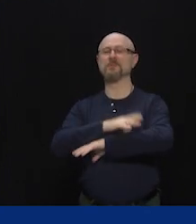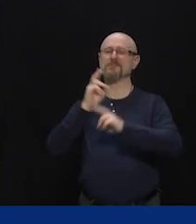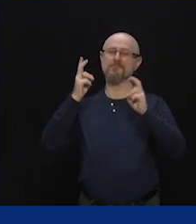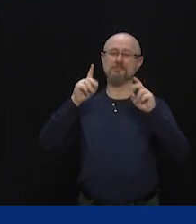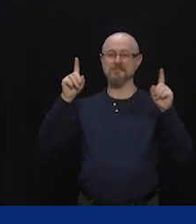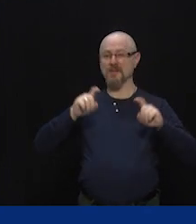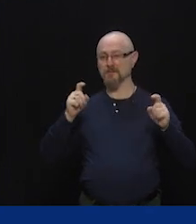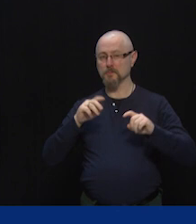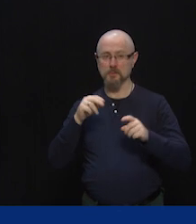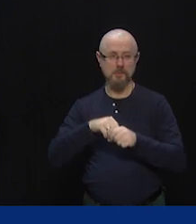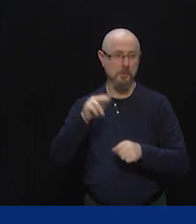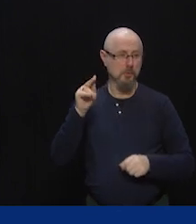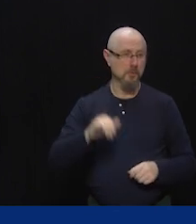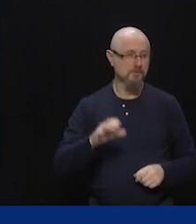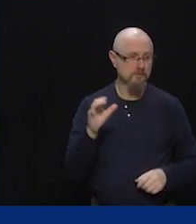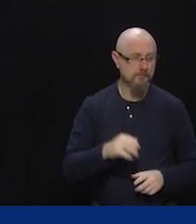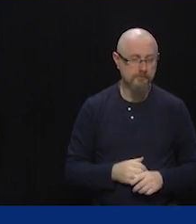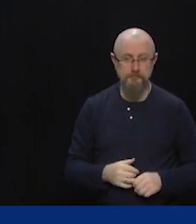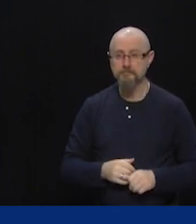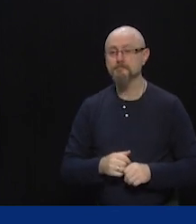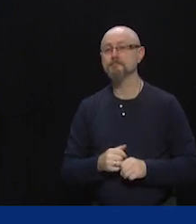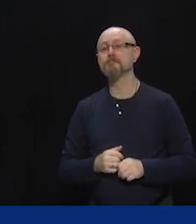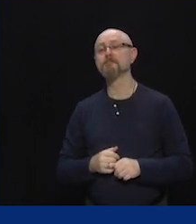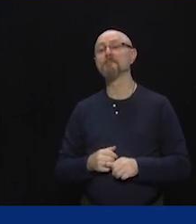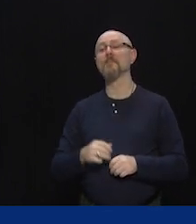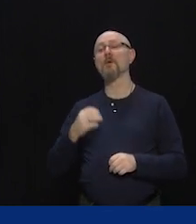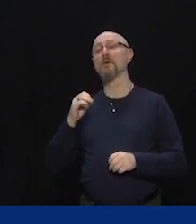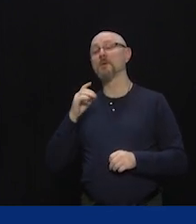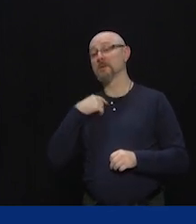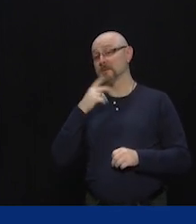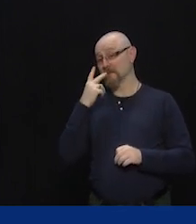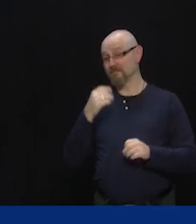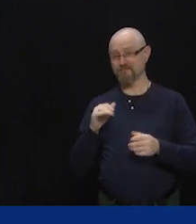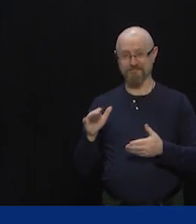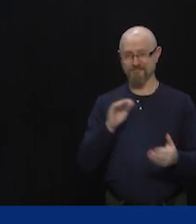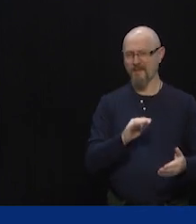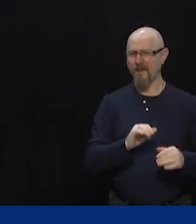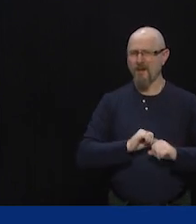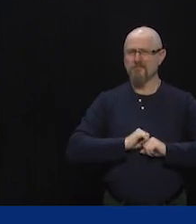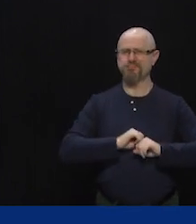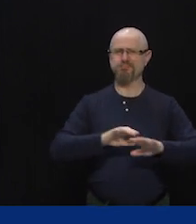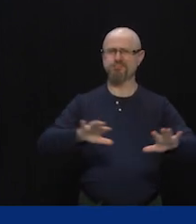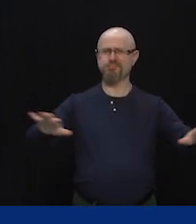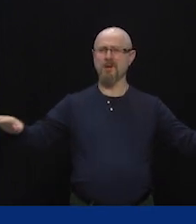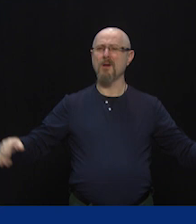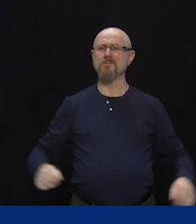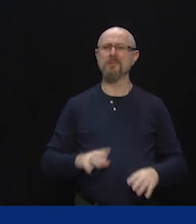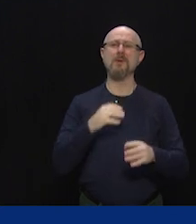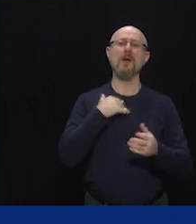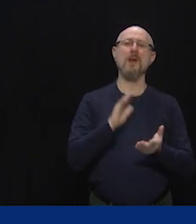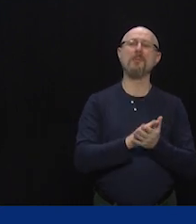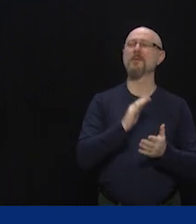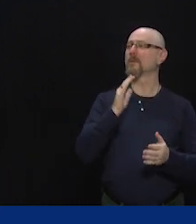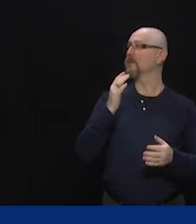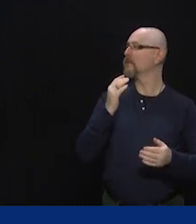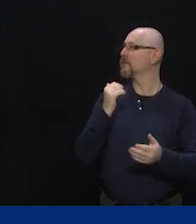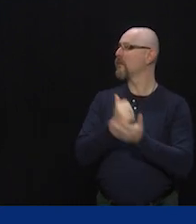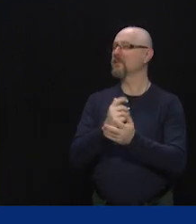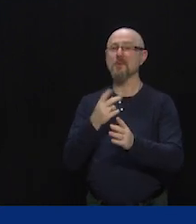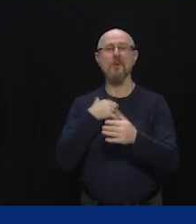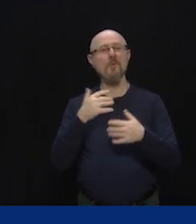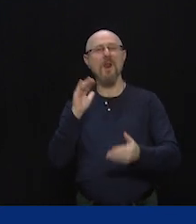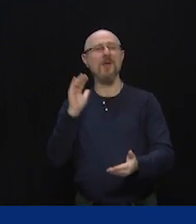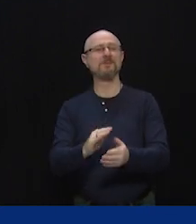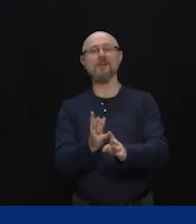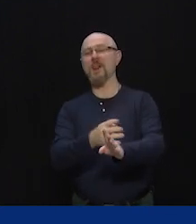We watched as those tests went out to community members and to relieve pressure in the lines in New York City. Any